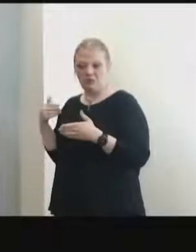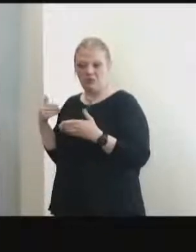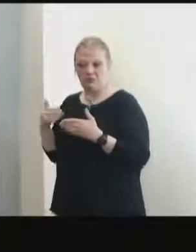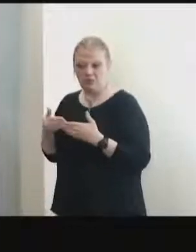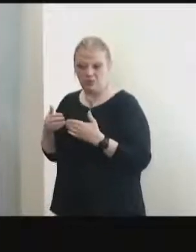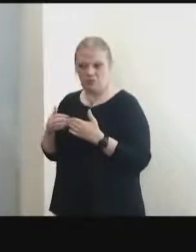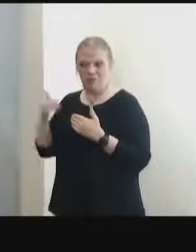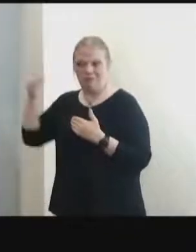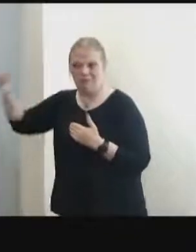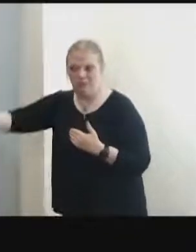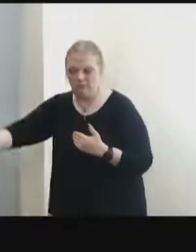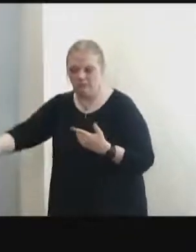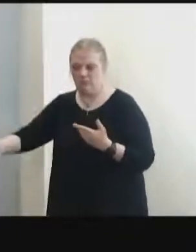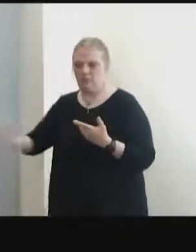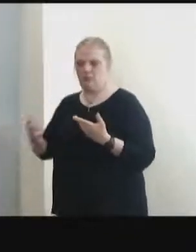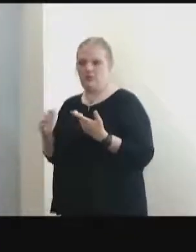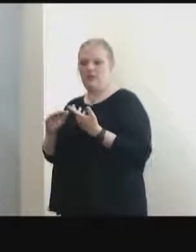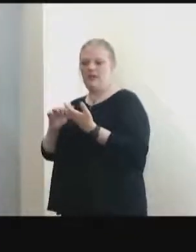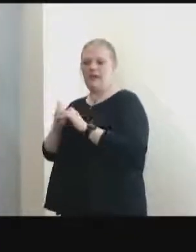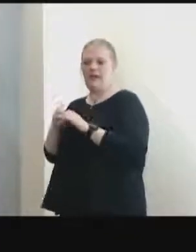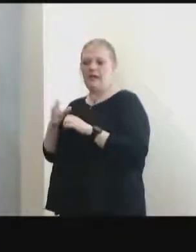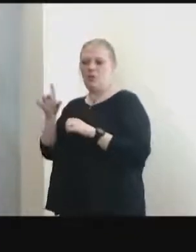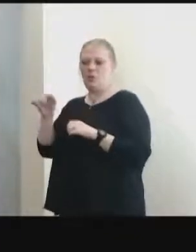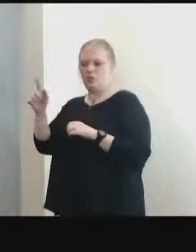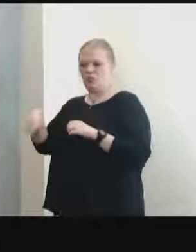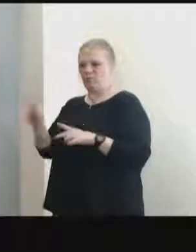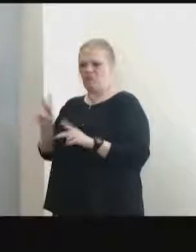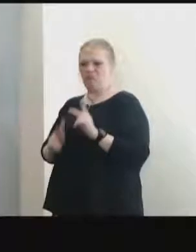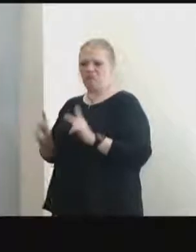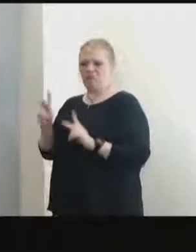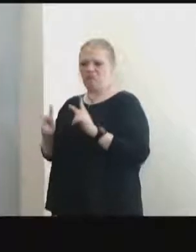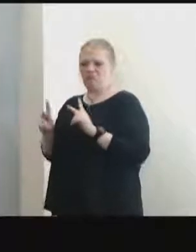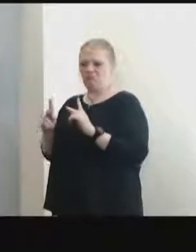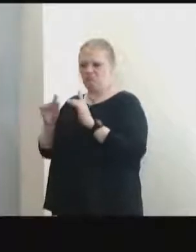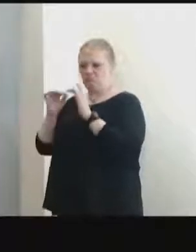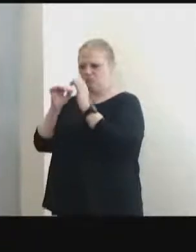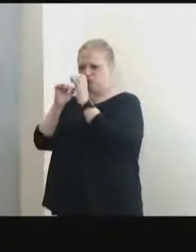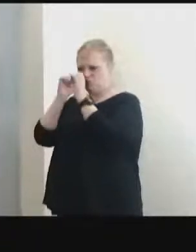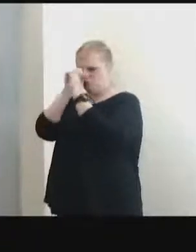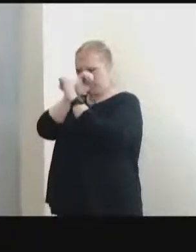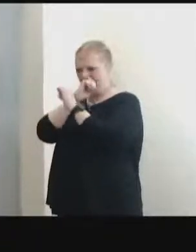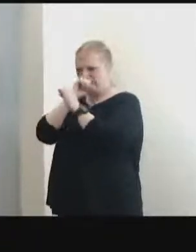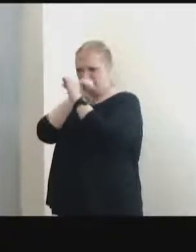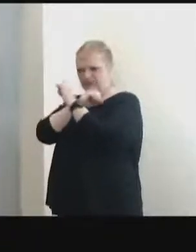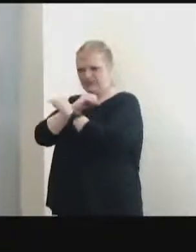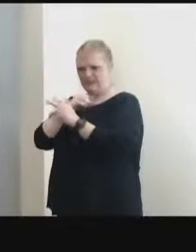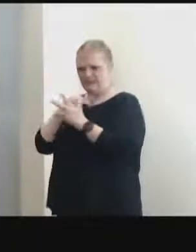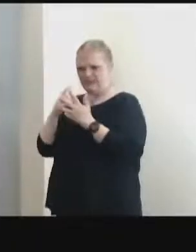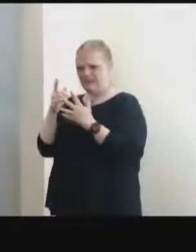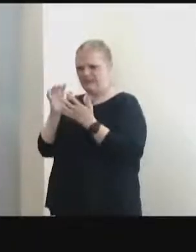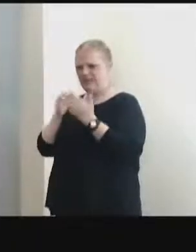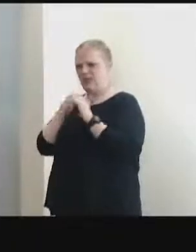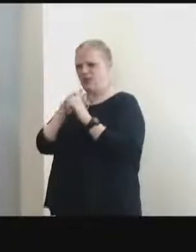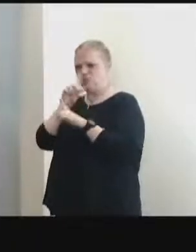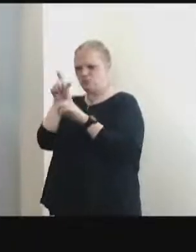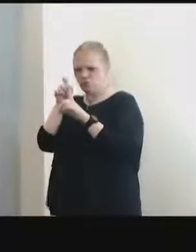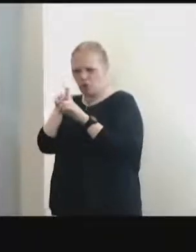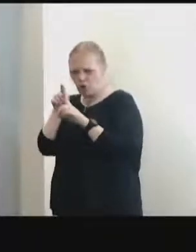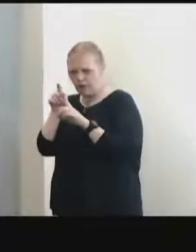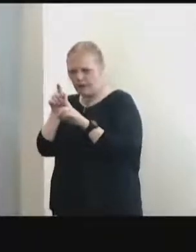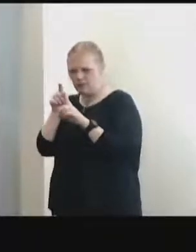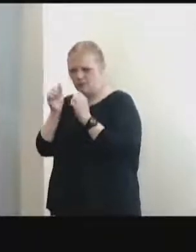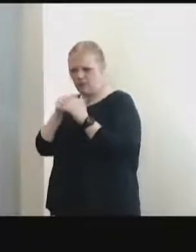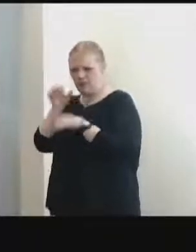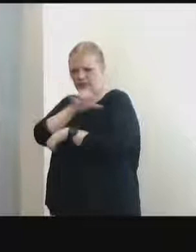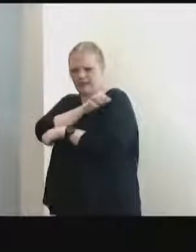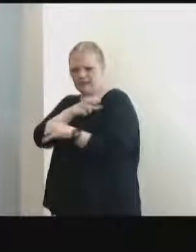distant future? And how do you folks strategize what to target with these pop-up clinics now?